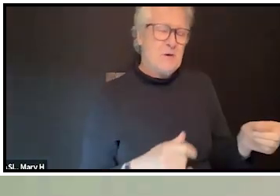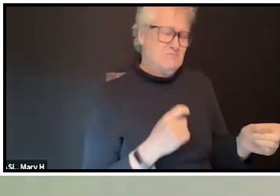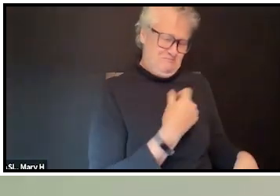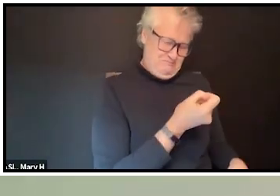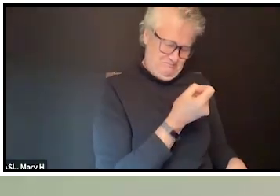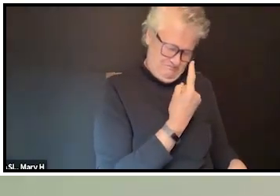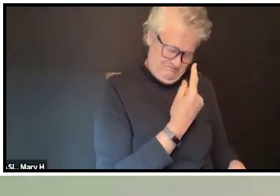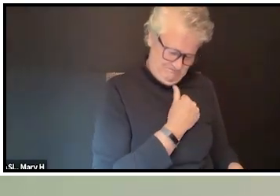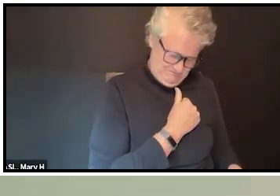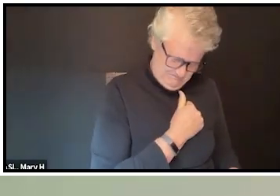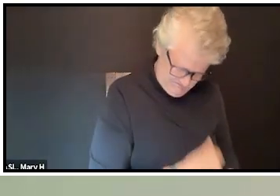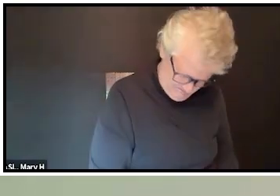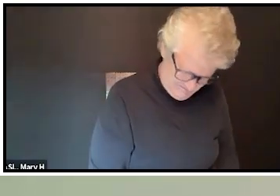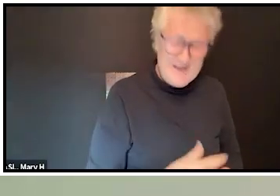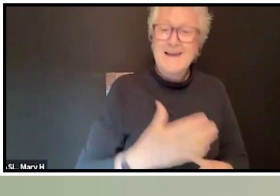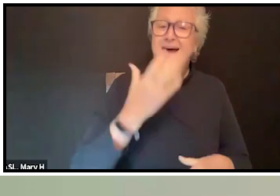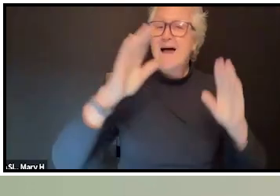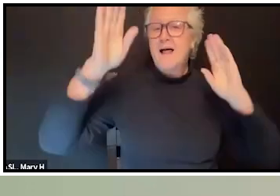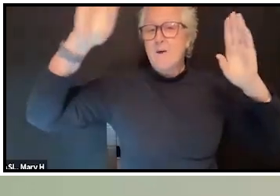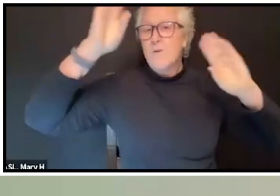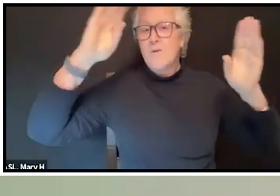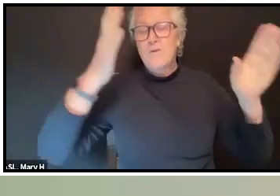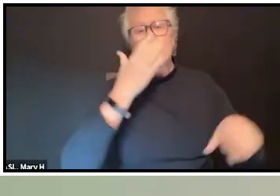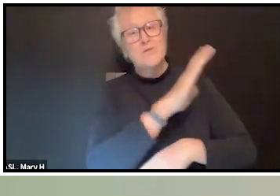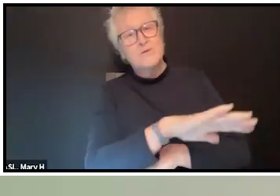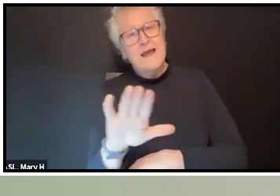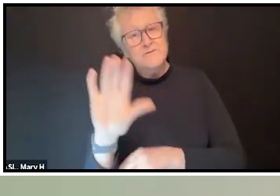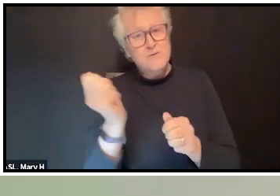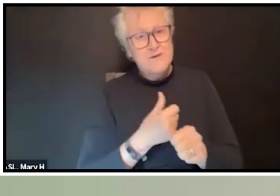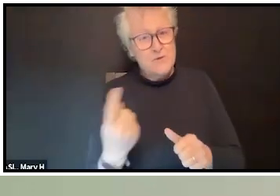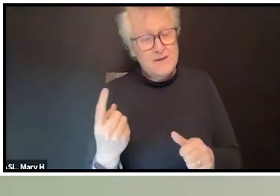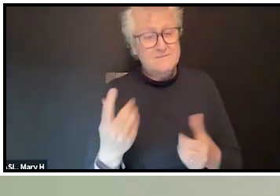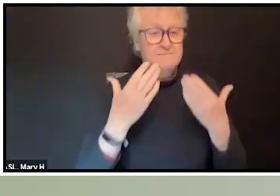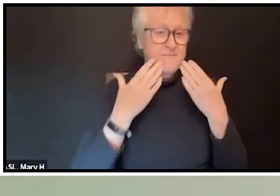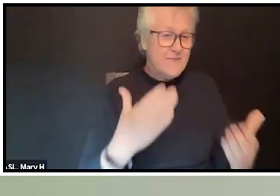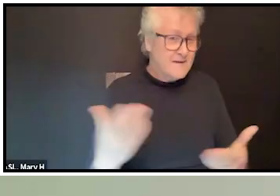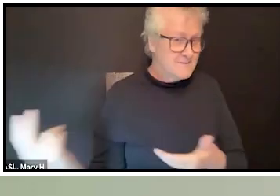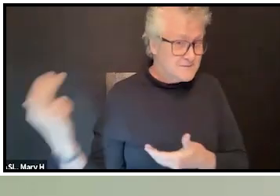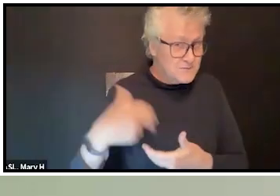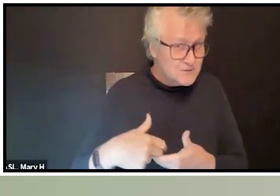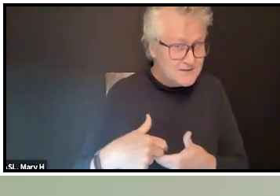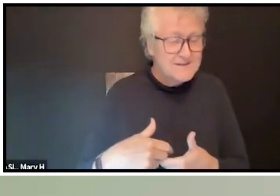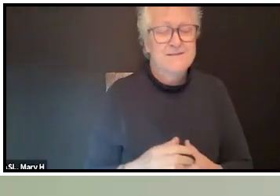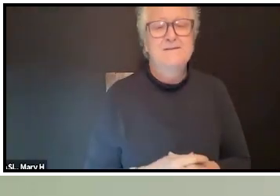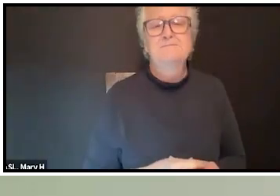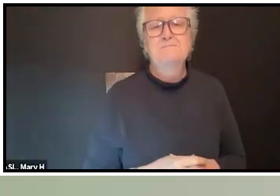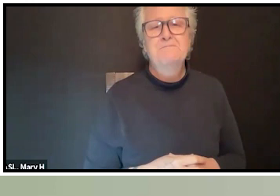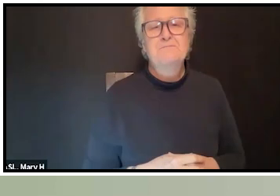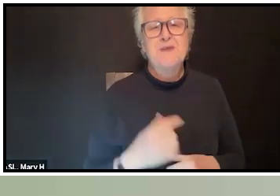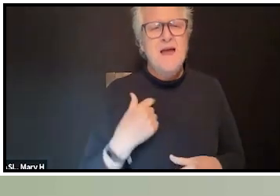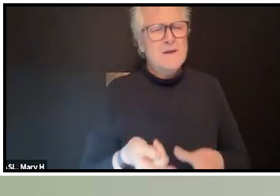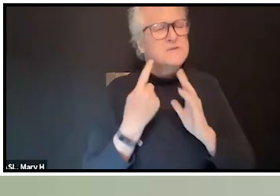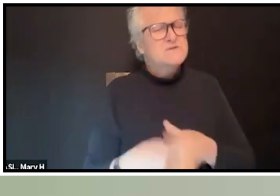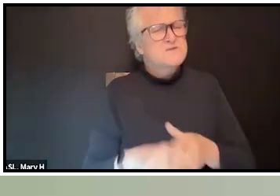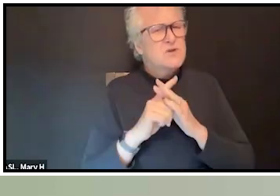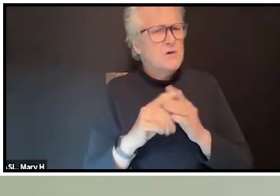Hello, good afternoon, everybody. Thank you all for joining us. I'm going to start with some staffing updates, just so